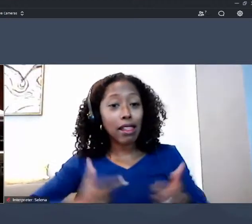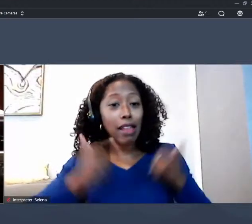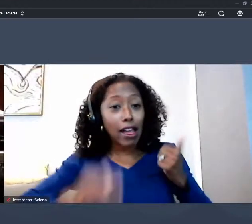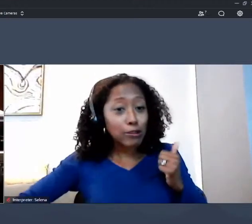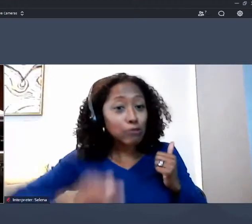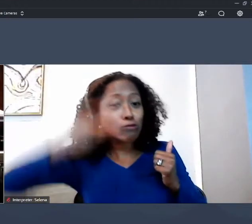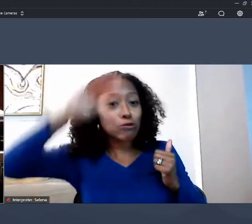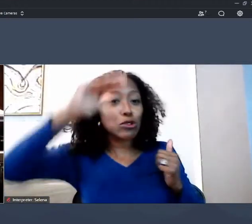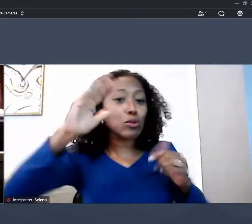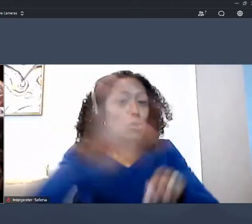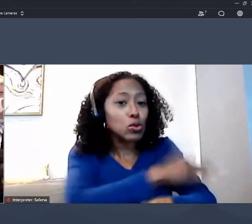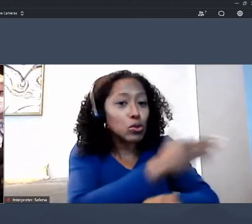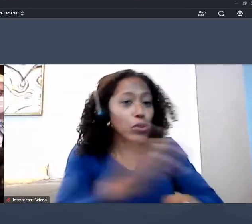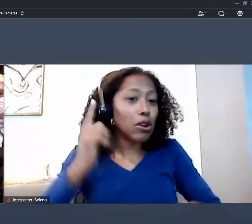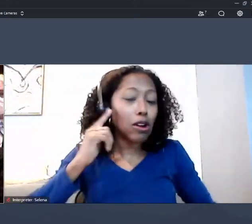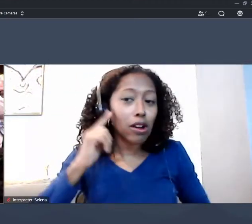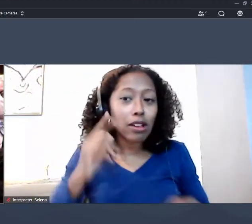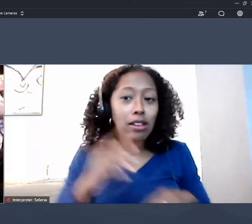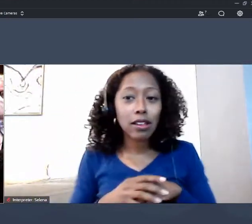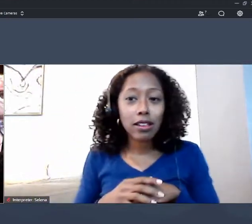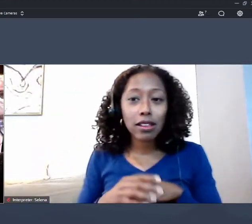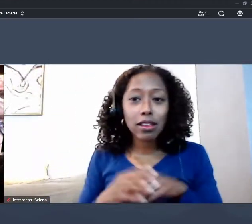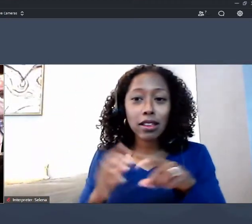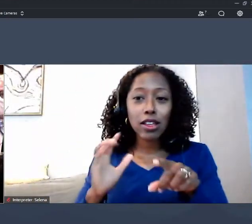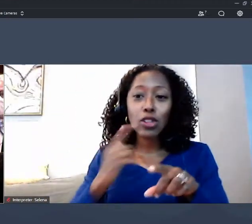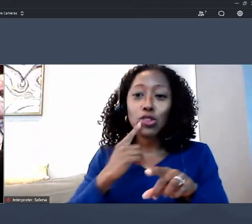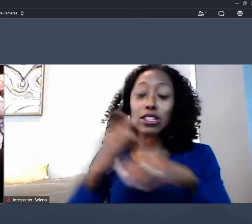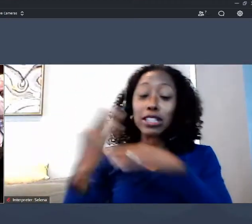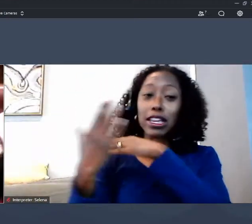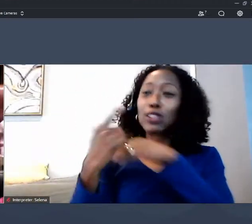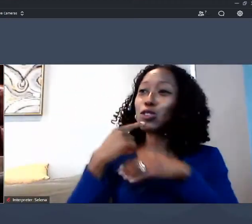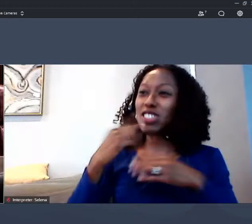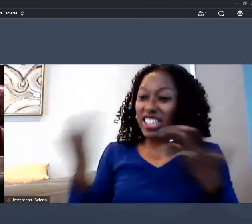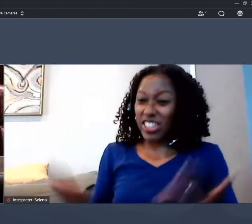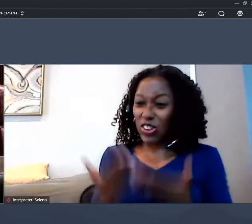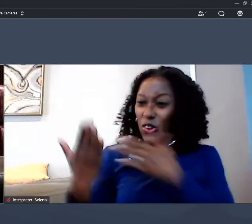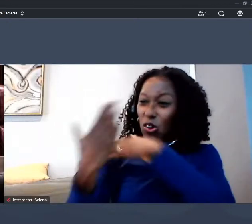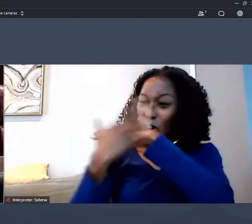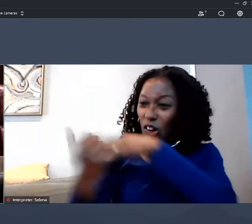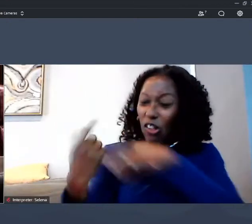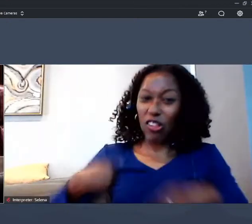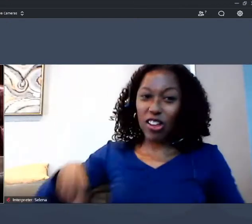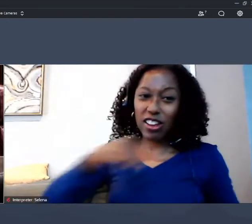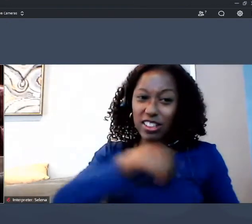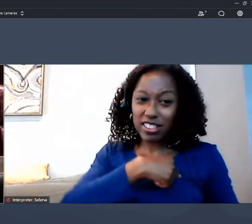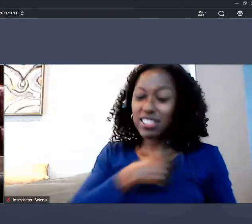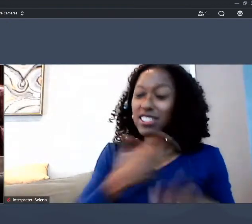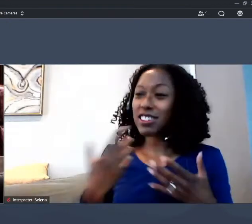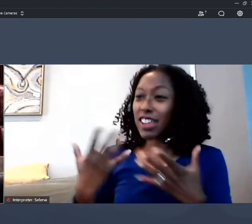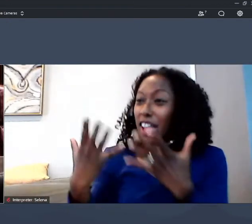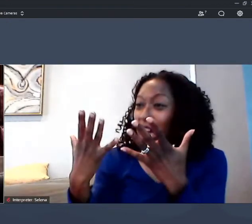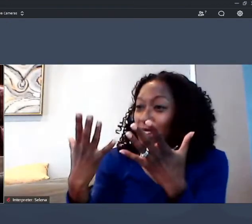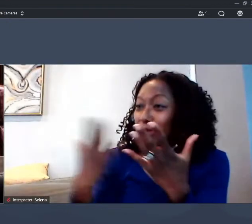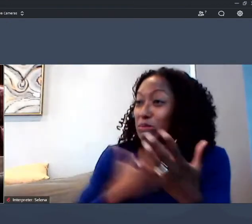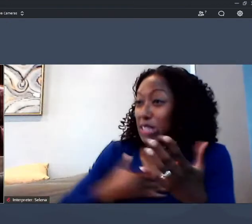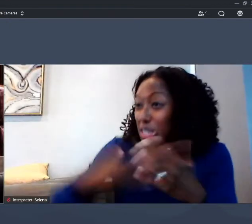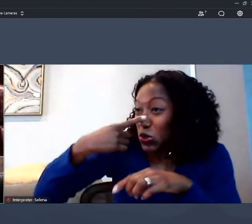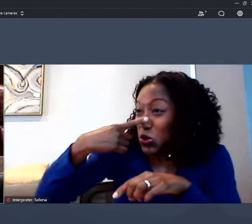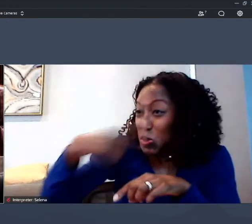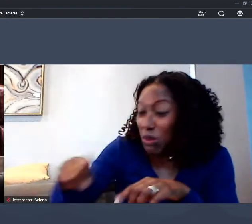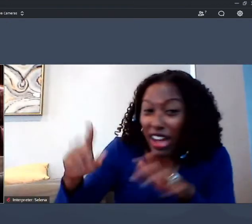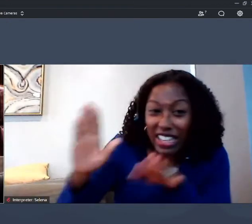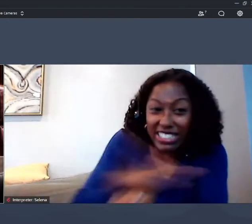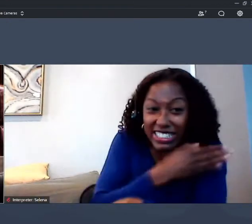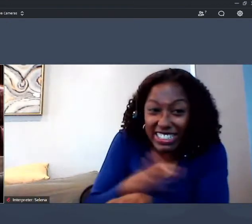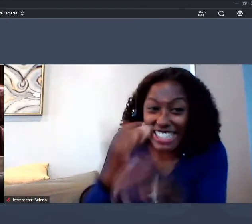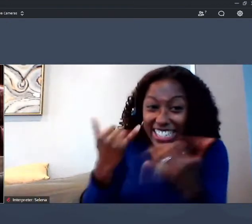this in this council room. You said, call on us. I'm calling on you to do just one stanza of any song right now.